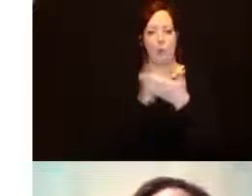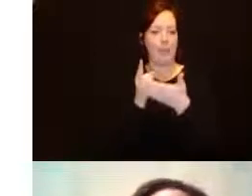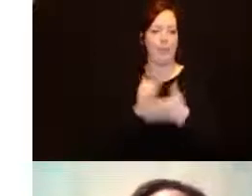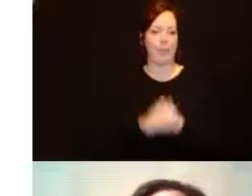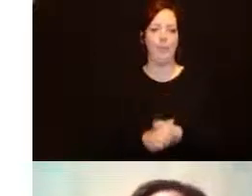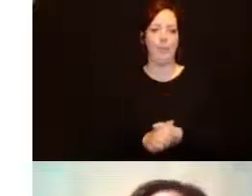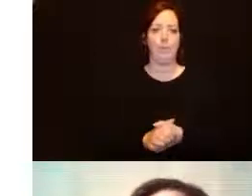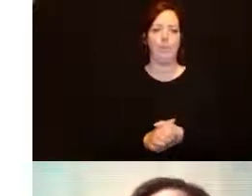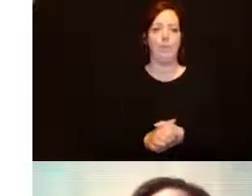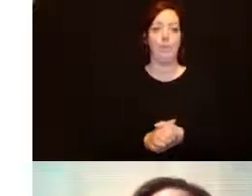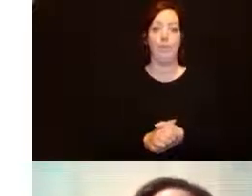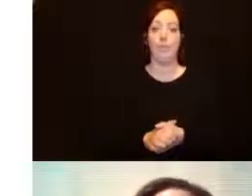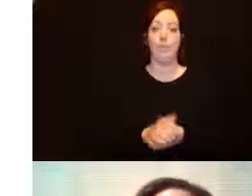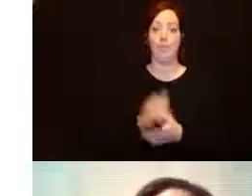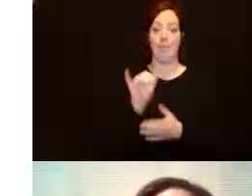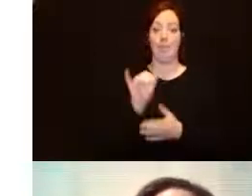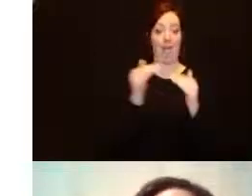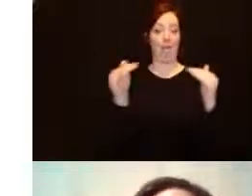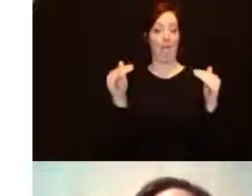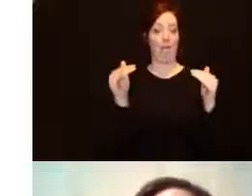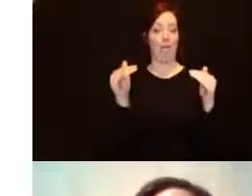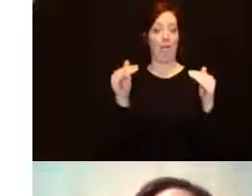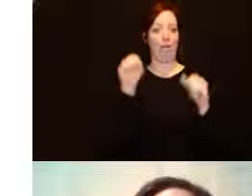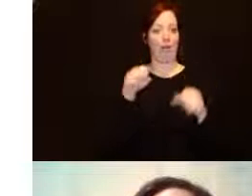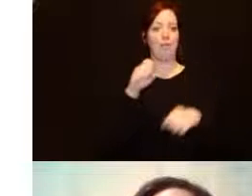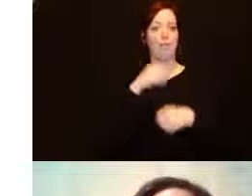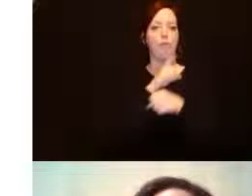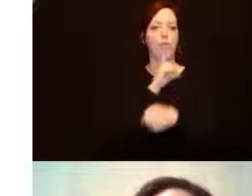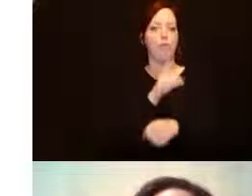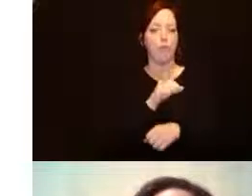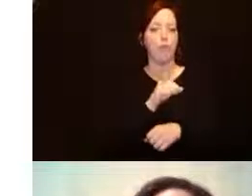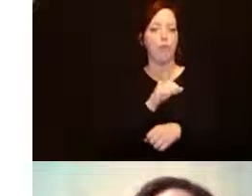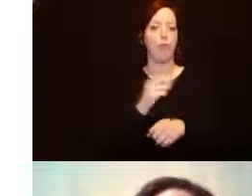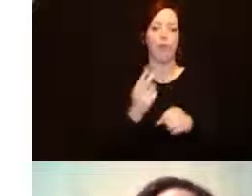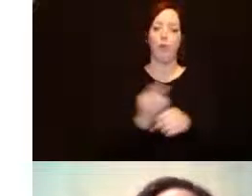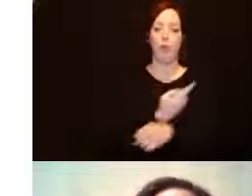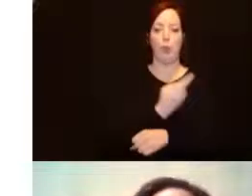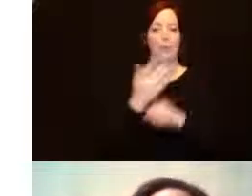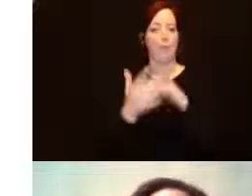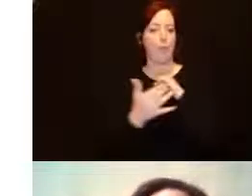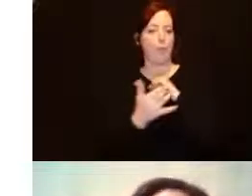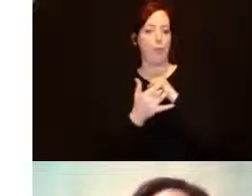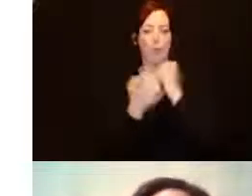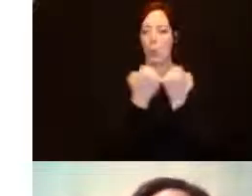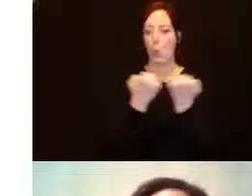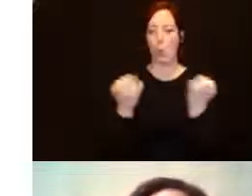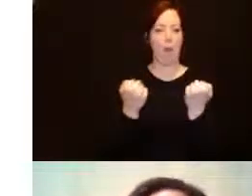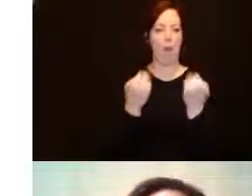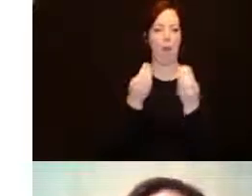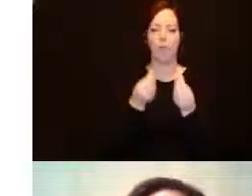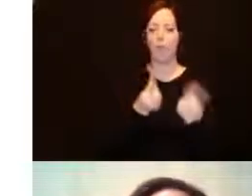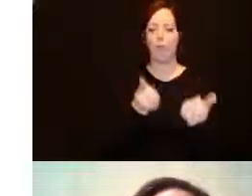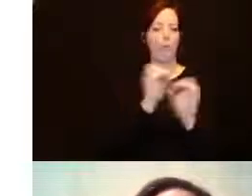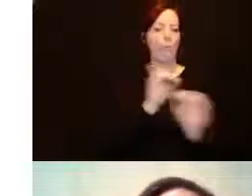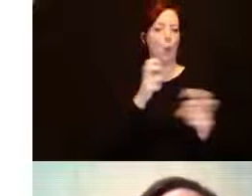we can ensurely and use all these equipment without any problem. And we will be safe in terms of our